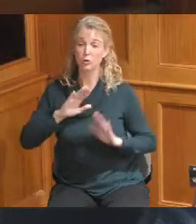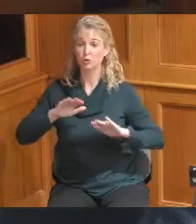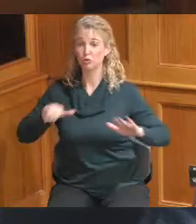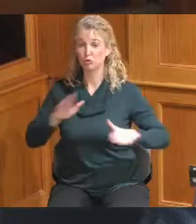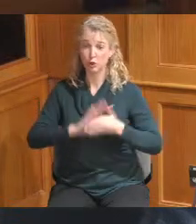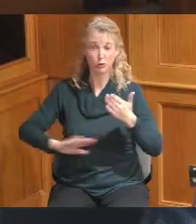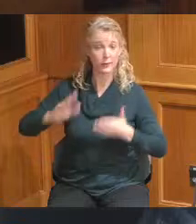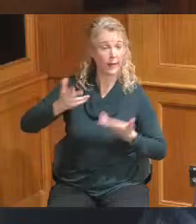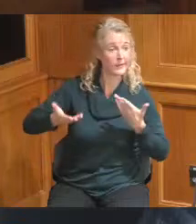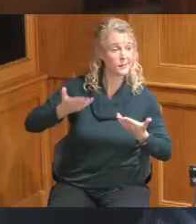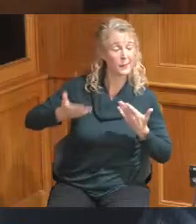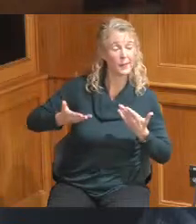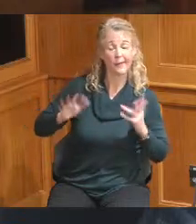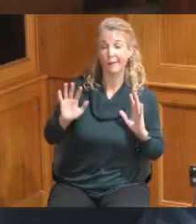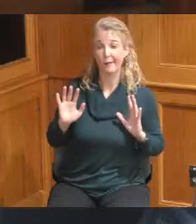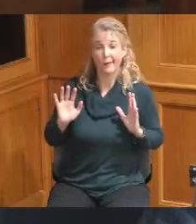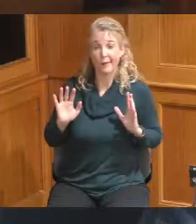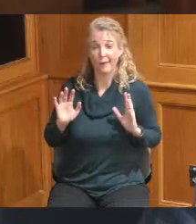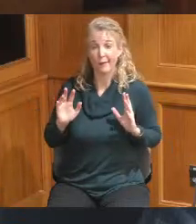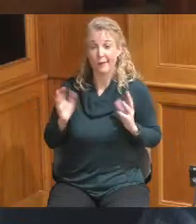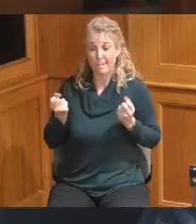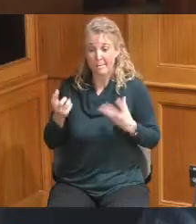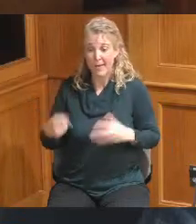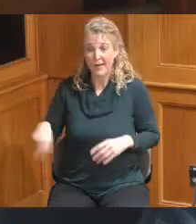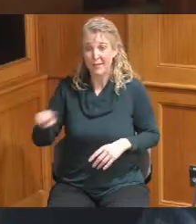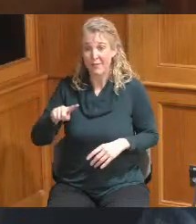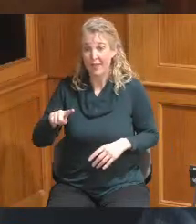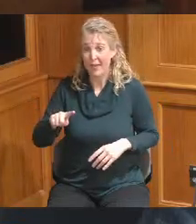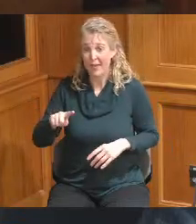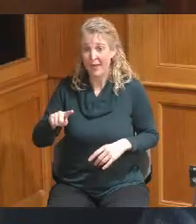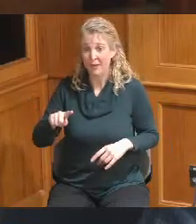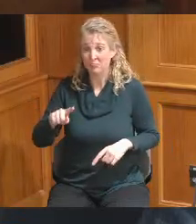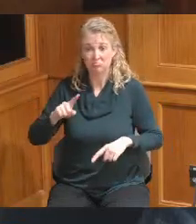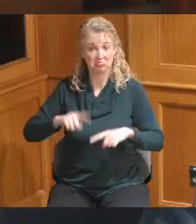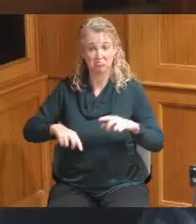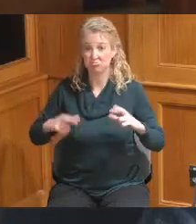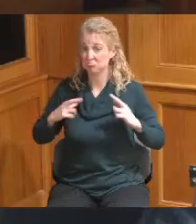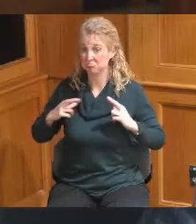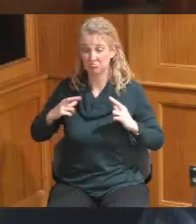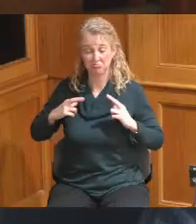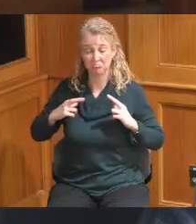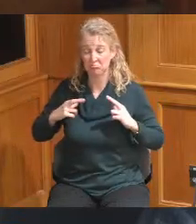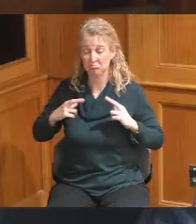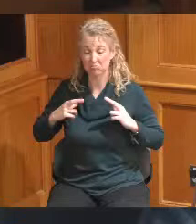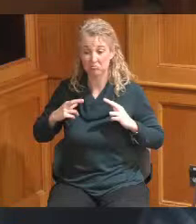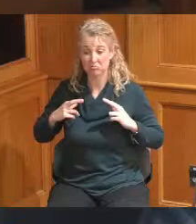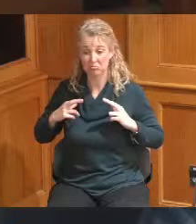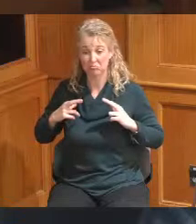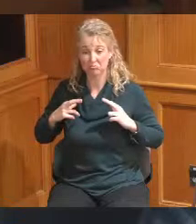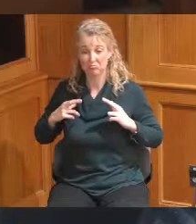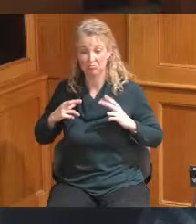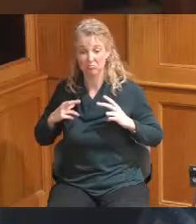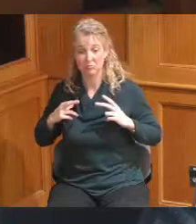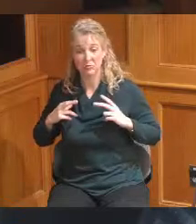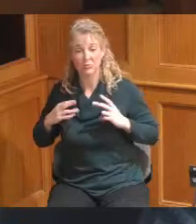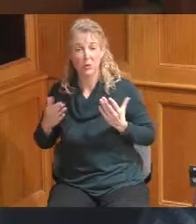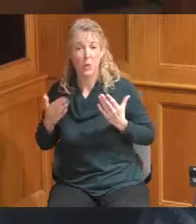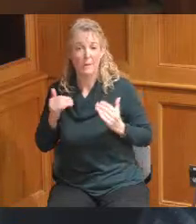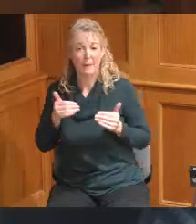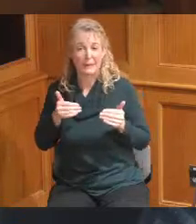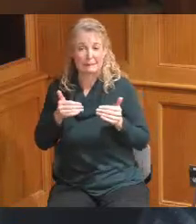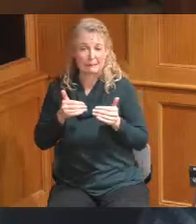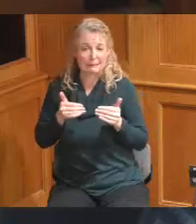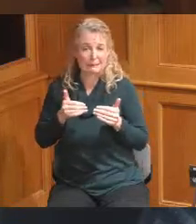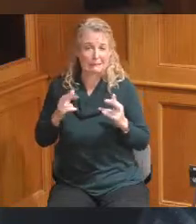in college maybe. A lot of them are not old enough to get retirement, or maybe right at the cusp